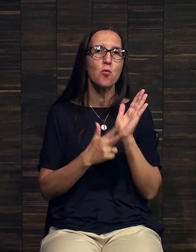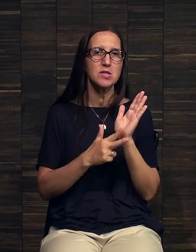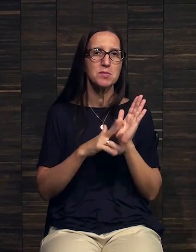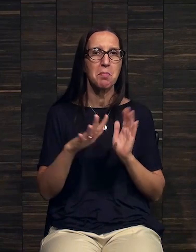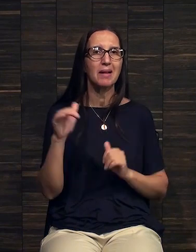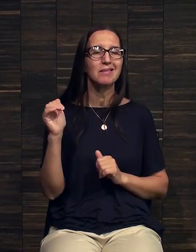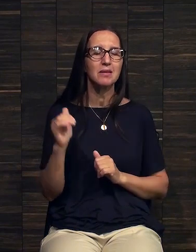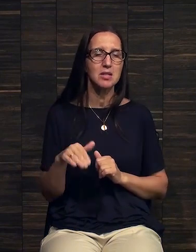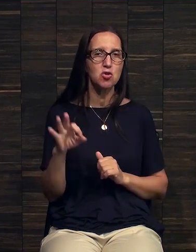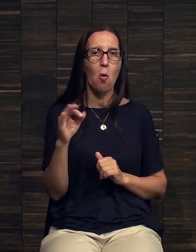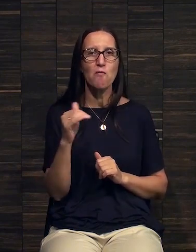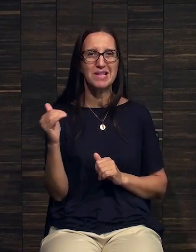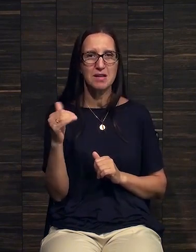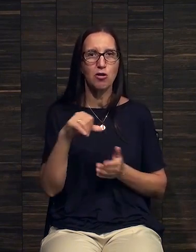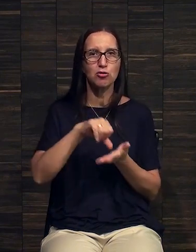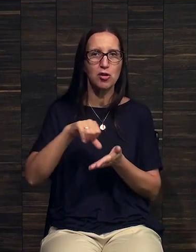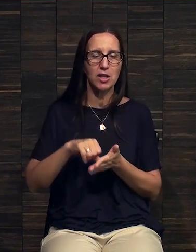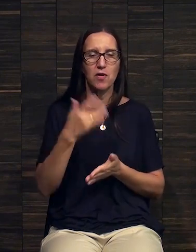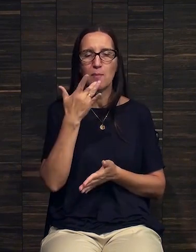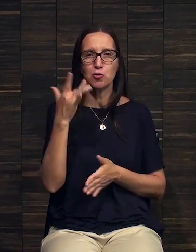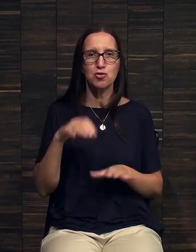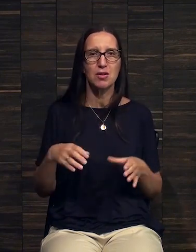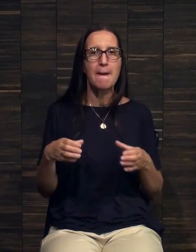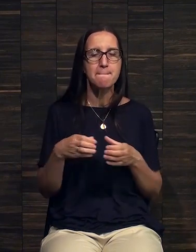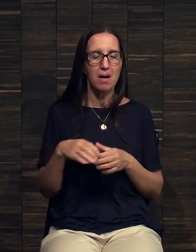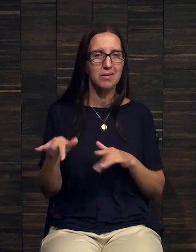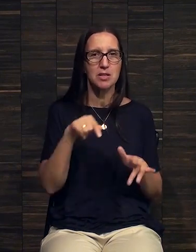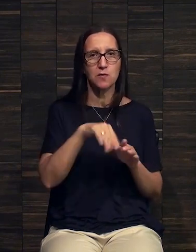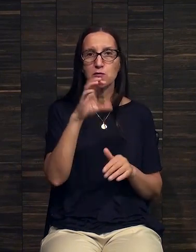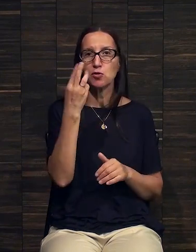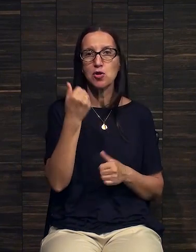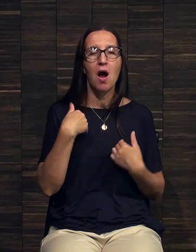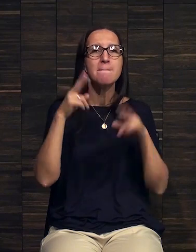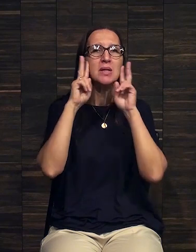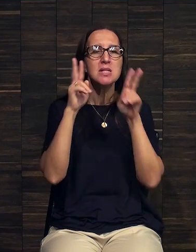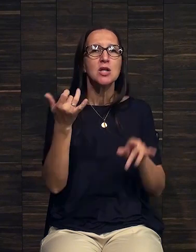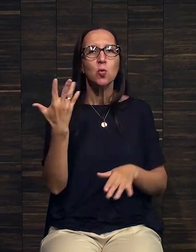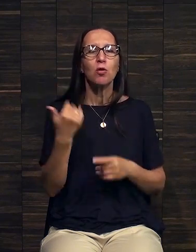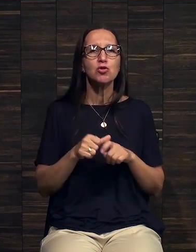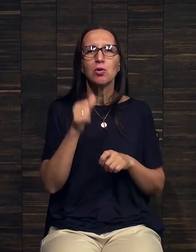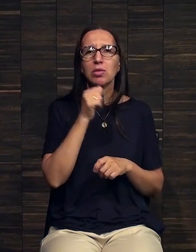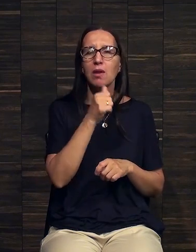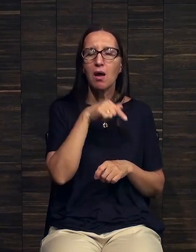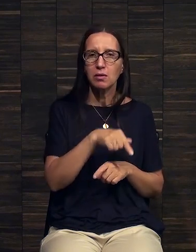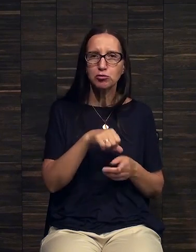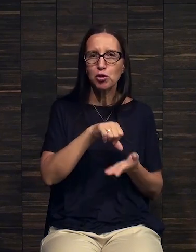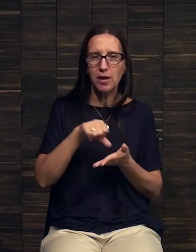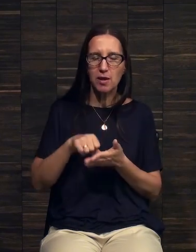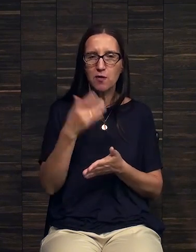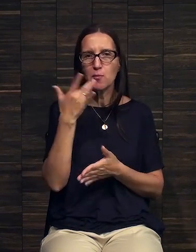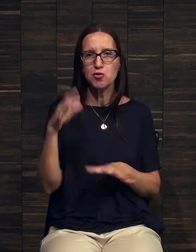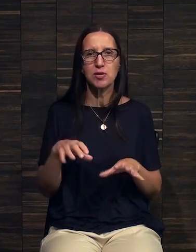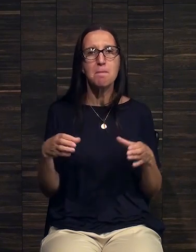and 85,000 official members of Communist Party. They operate